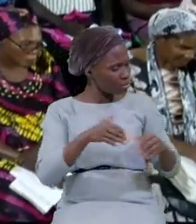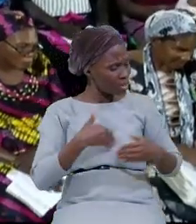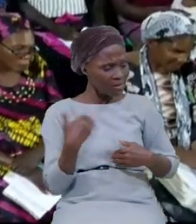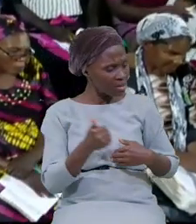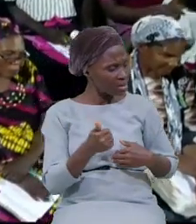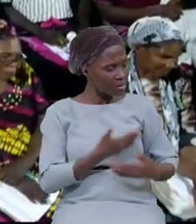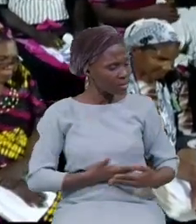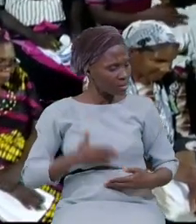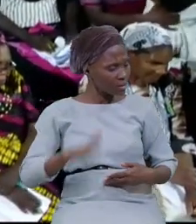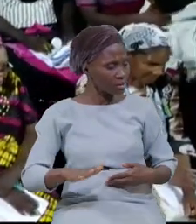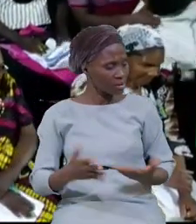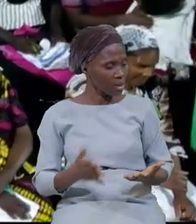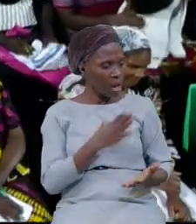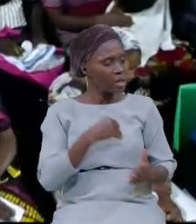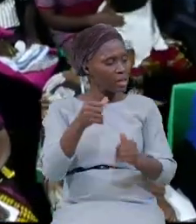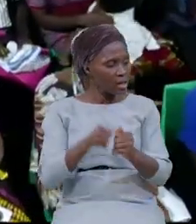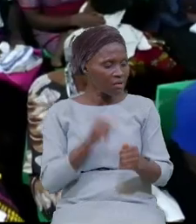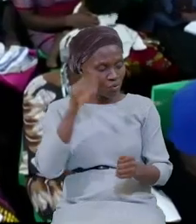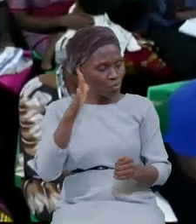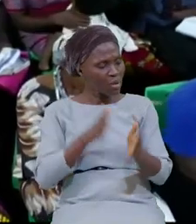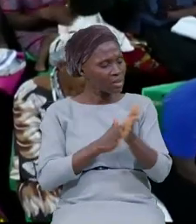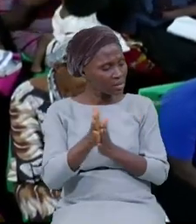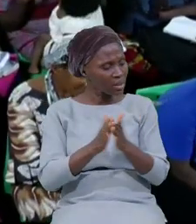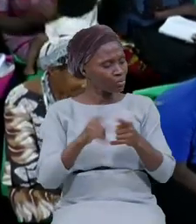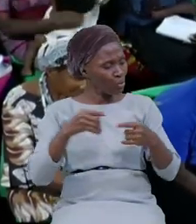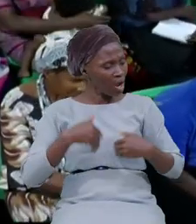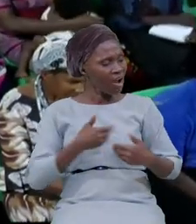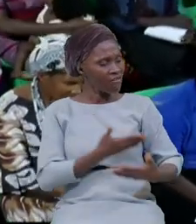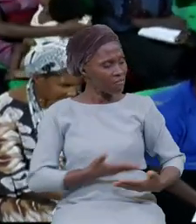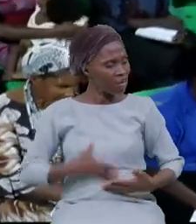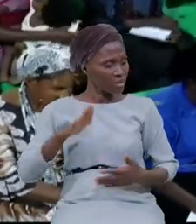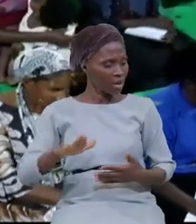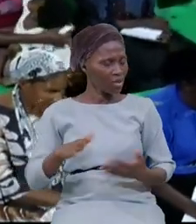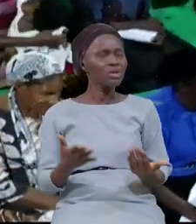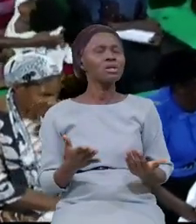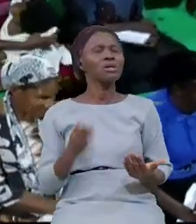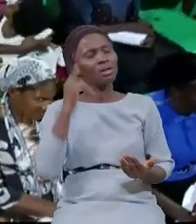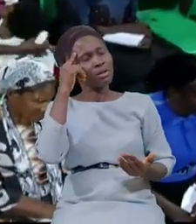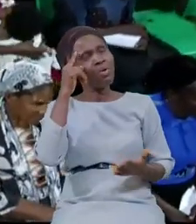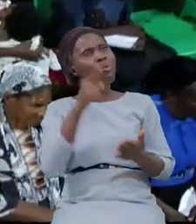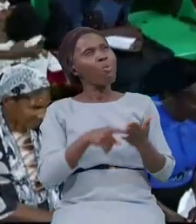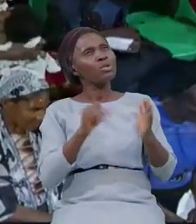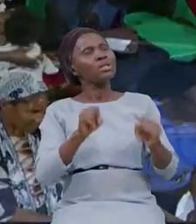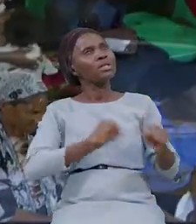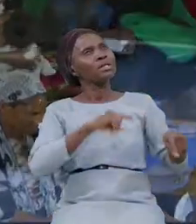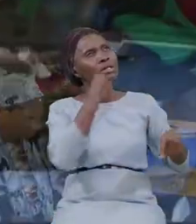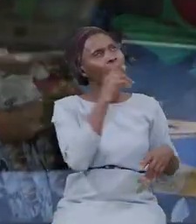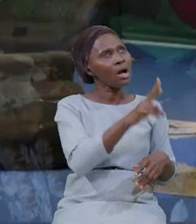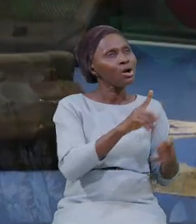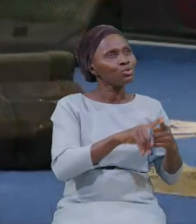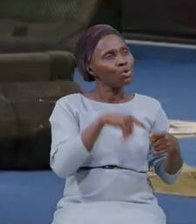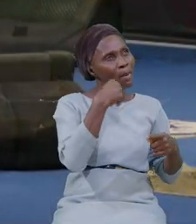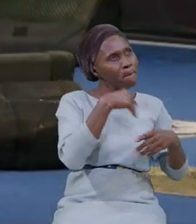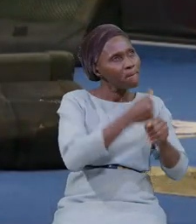what can I tell her that will make her say yes to my proposal? That's a change